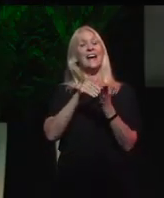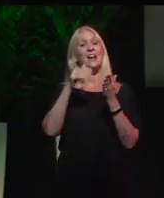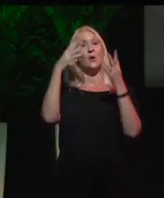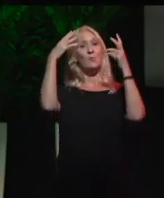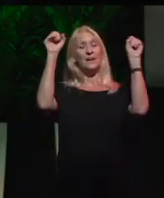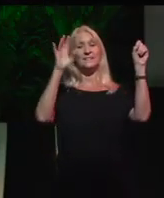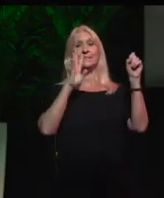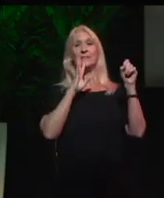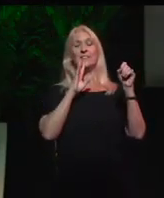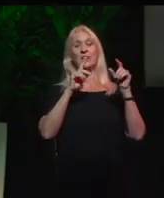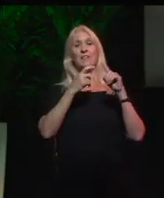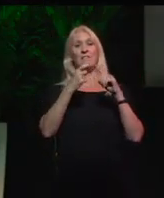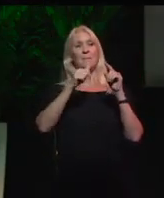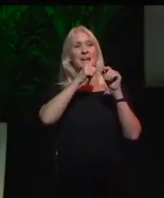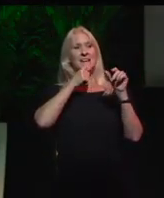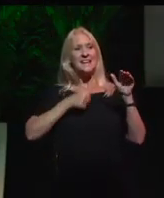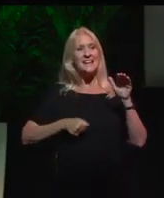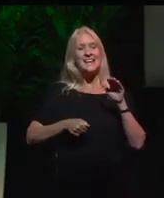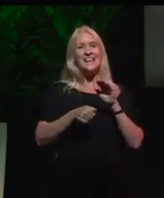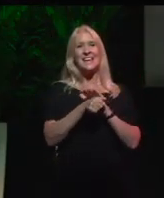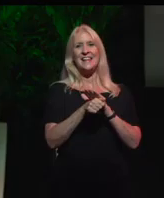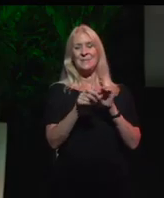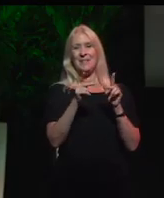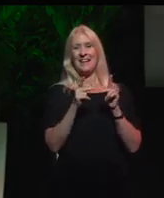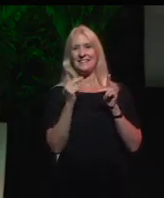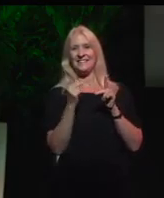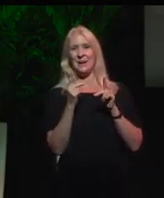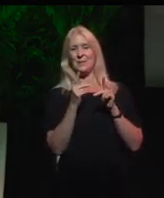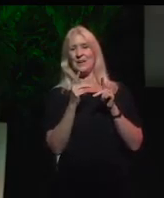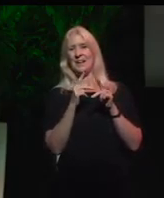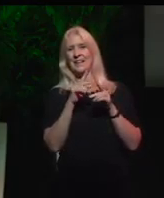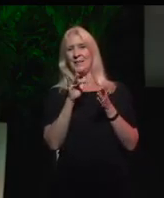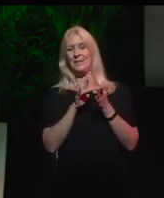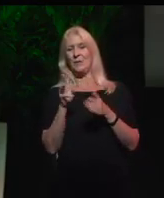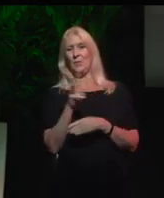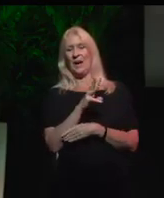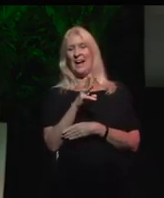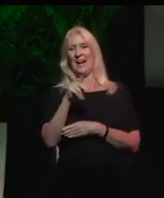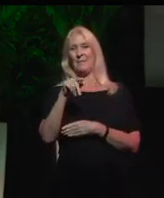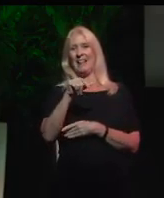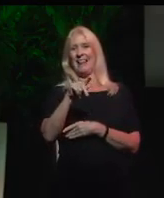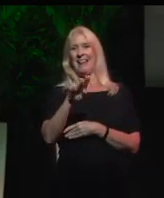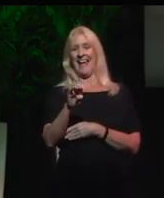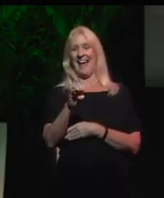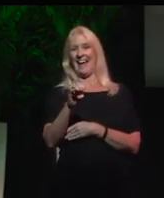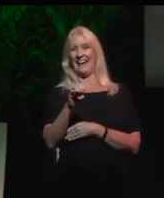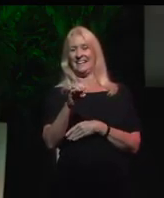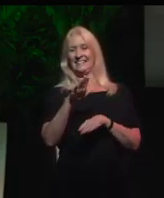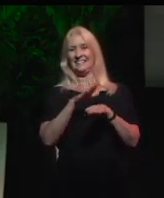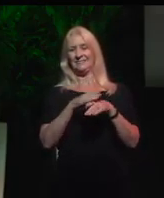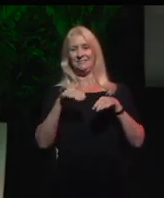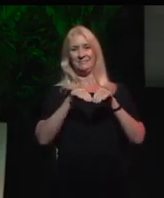this morning from a hidden bunker somewhere in the Midwest. The plague is upon us. God save our souls.